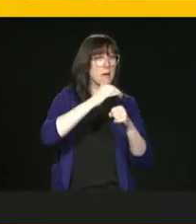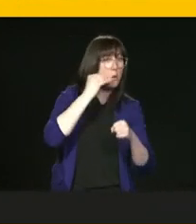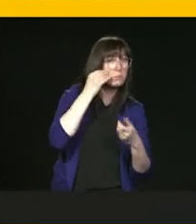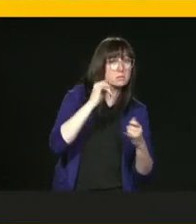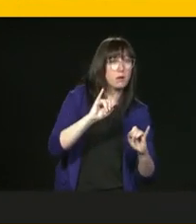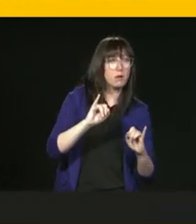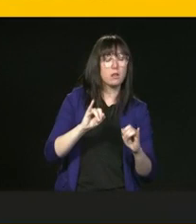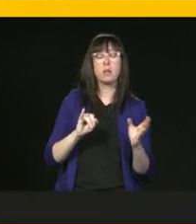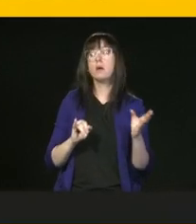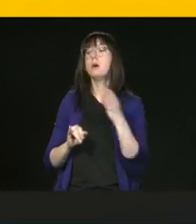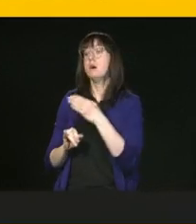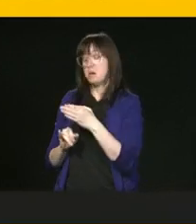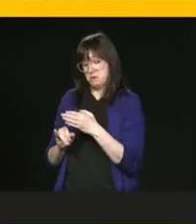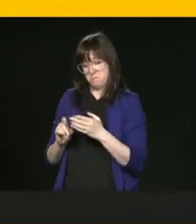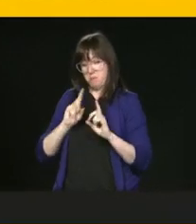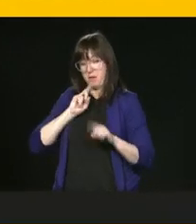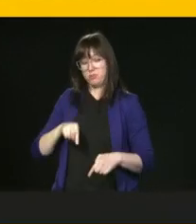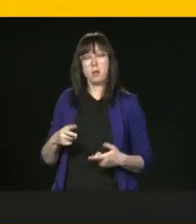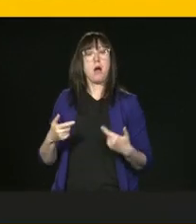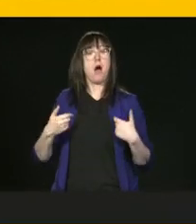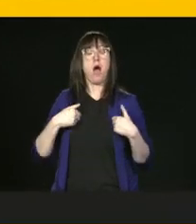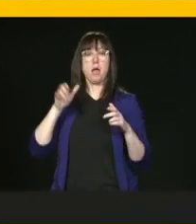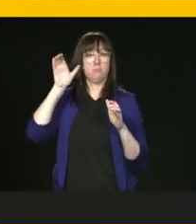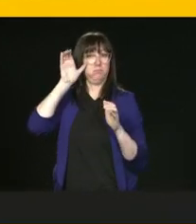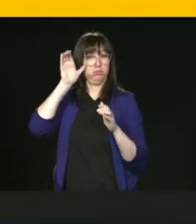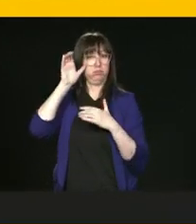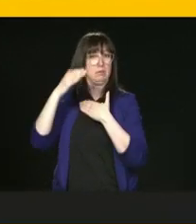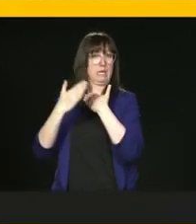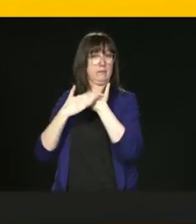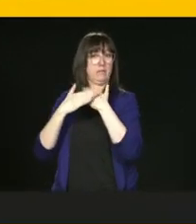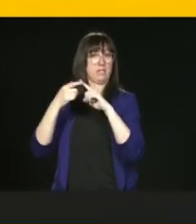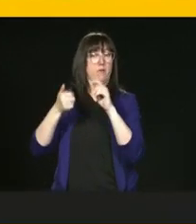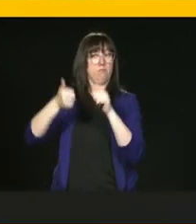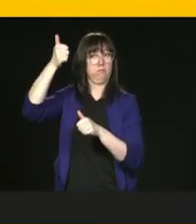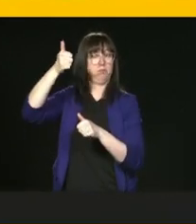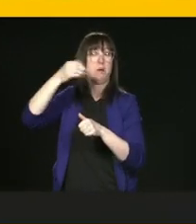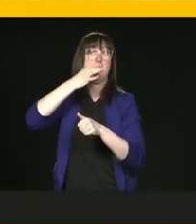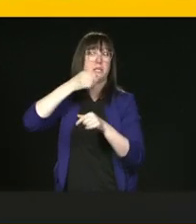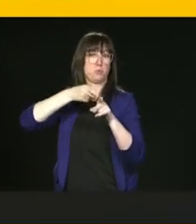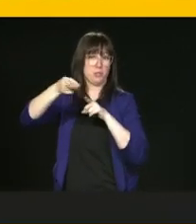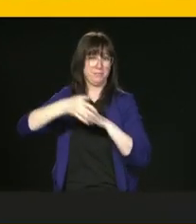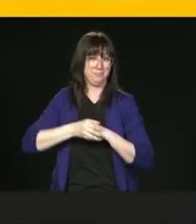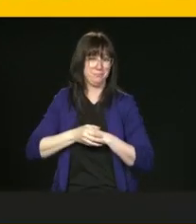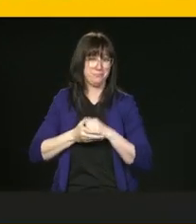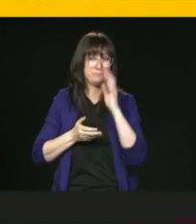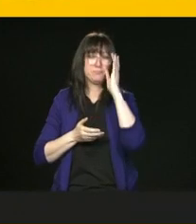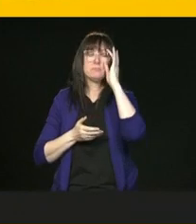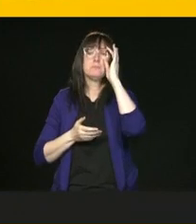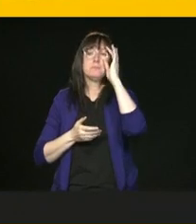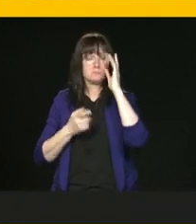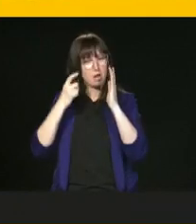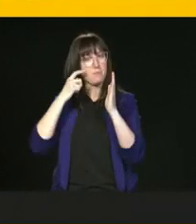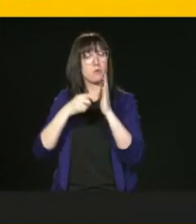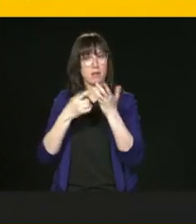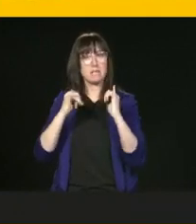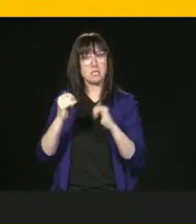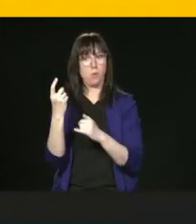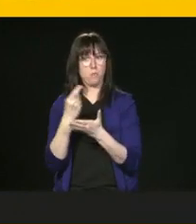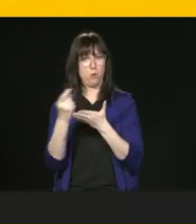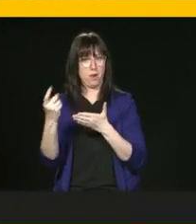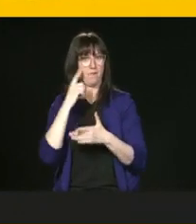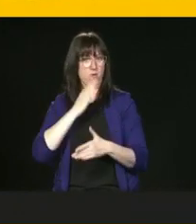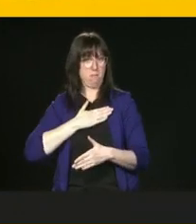As many people are, I'm listening to the advice of experts. I recognize that there is still a week to go in